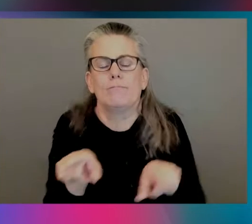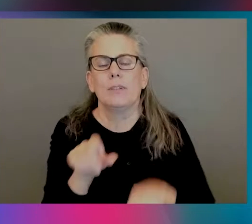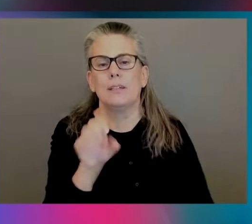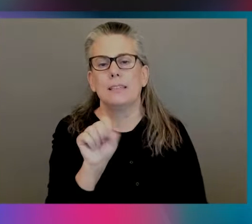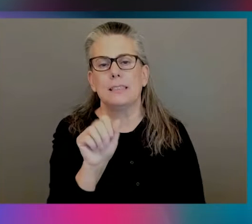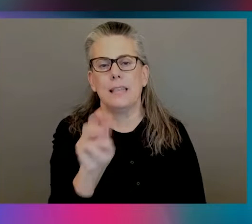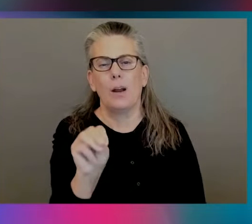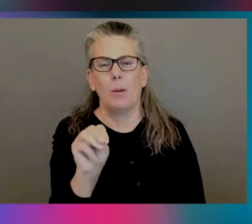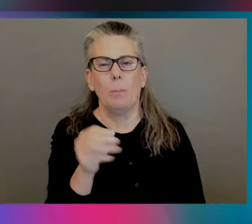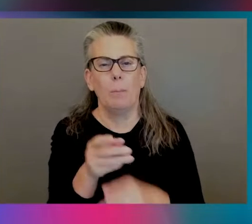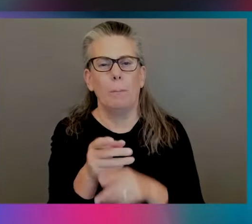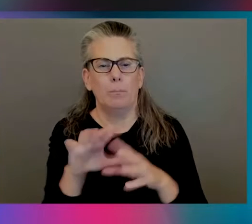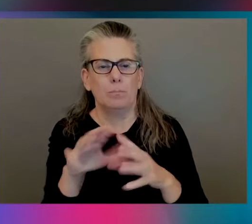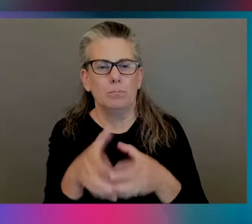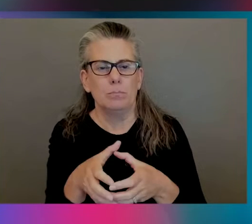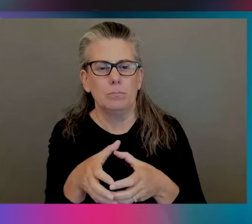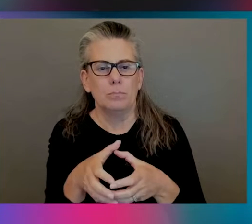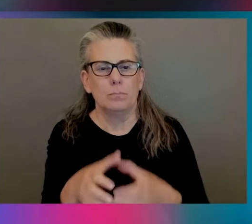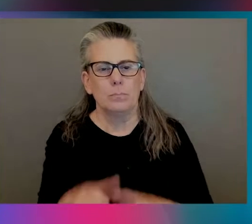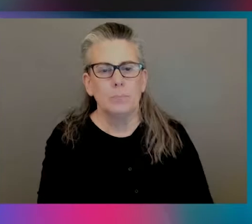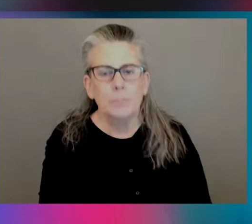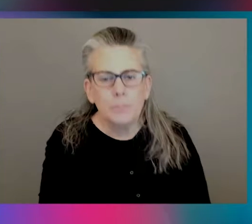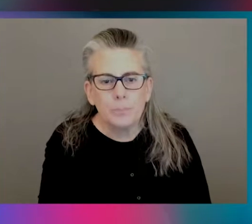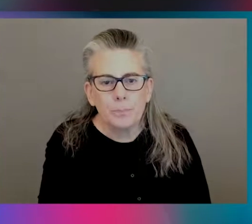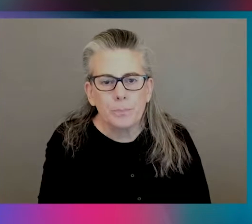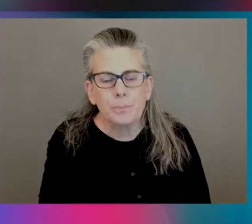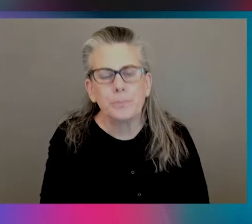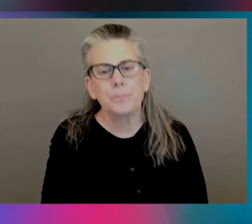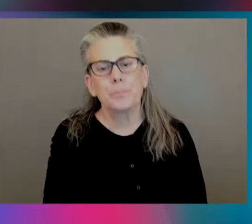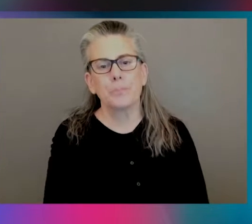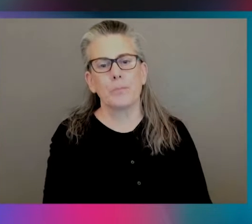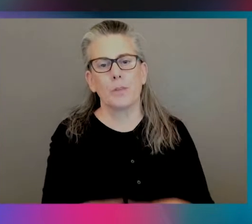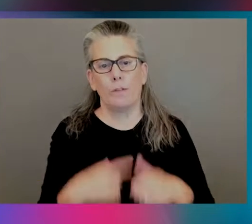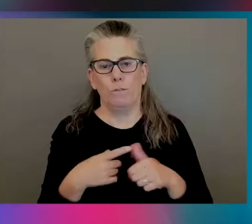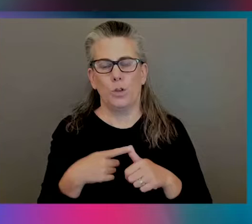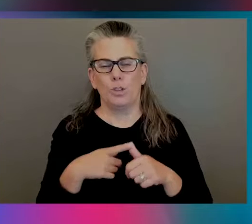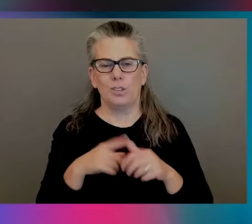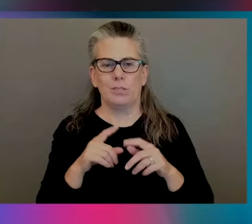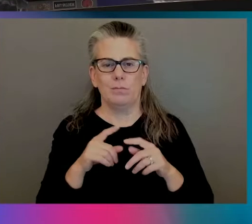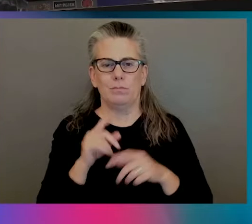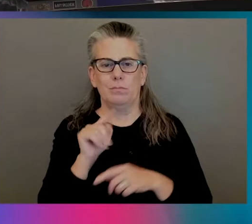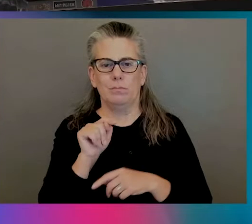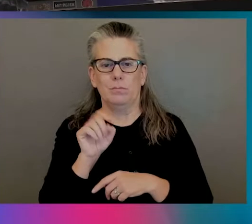Awesome. So I'm going to navigate to just a terminal here. I've created